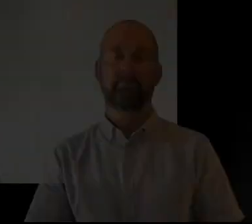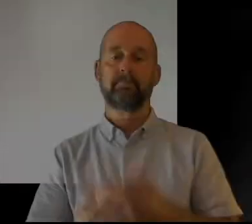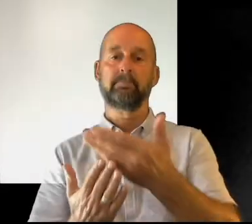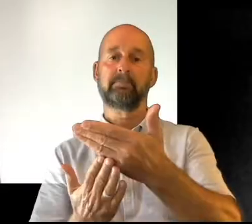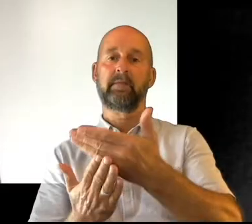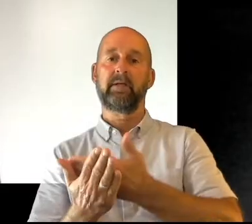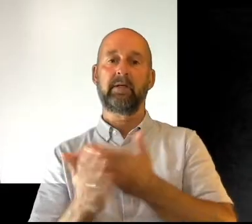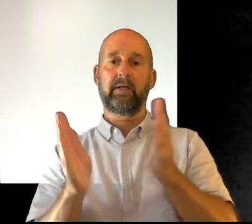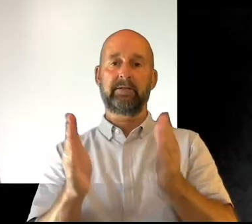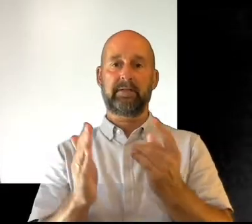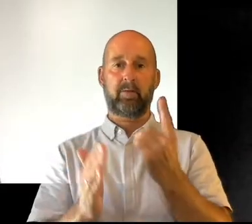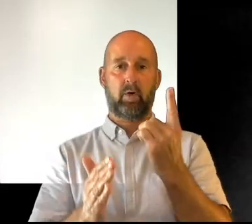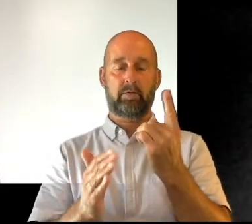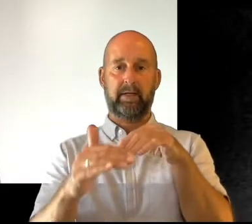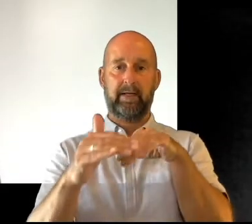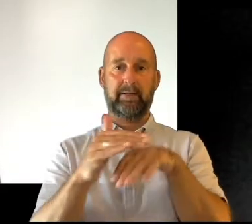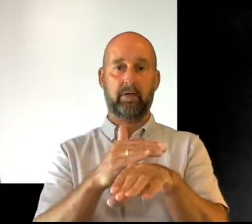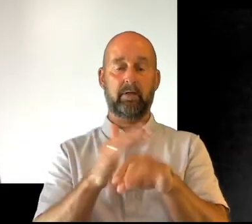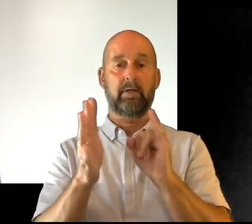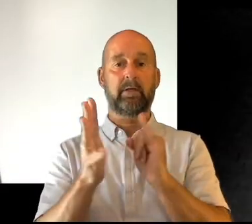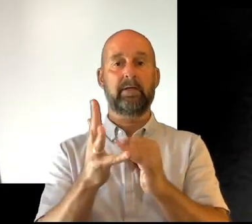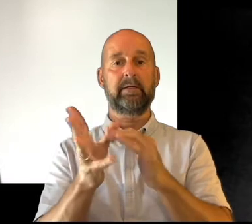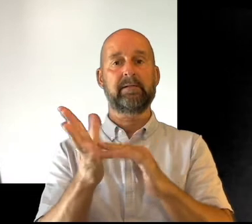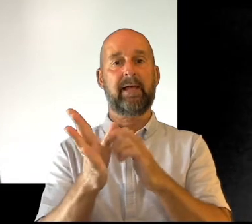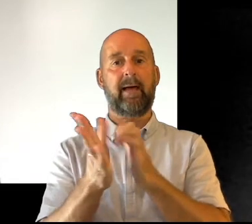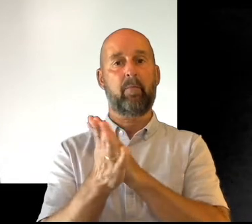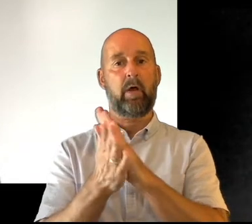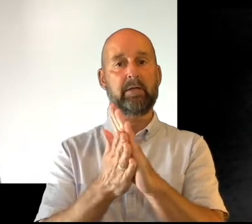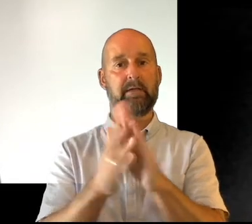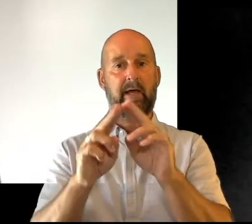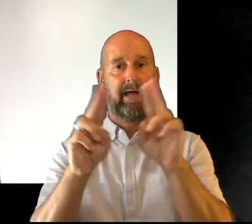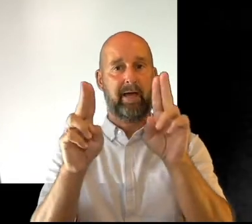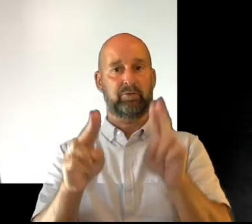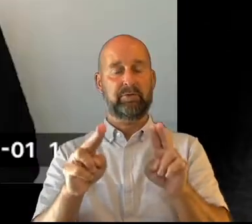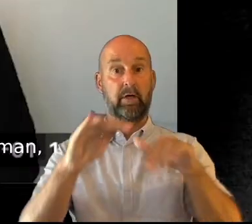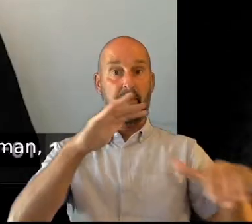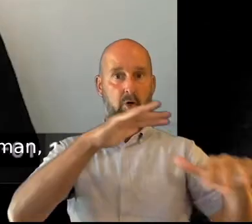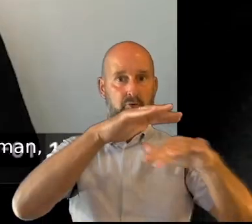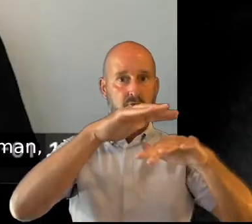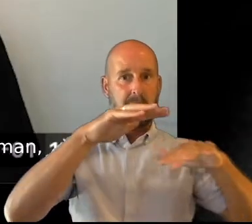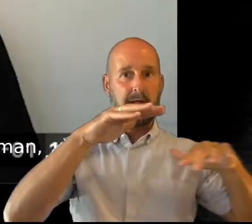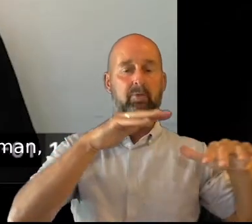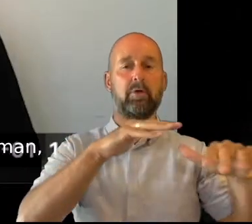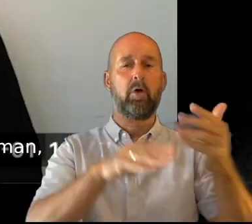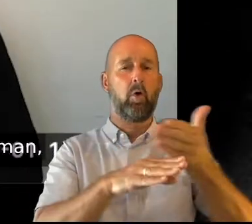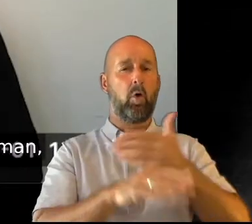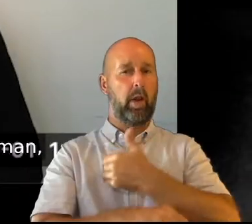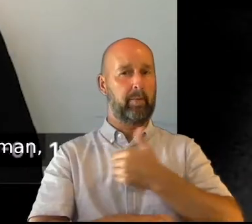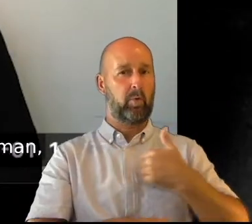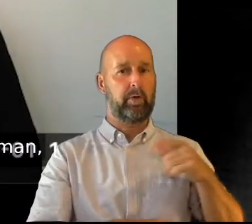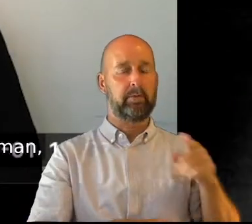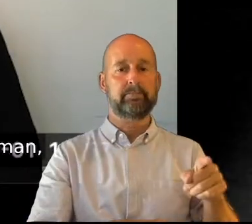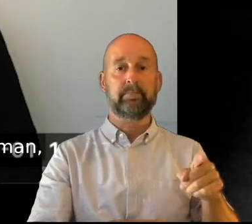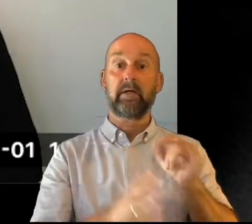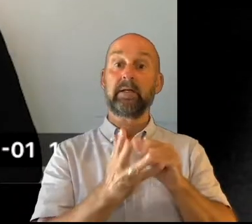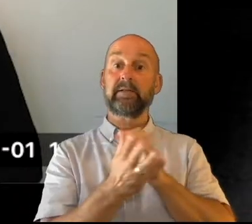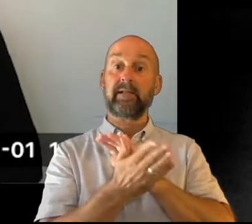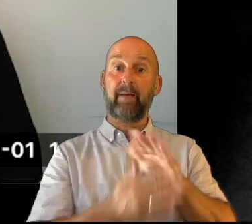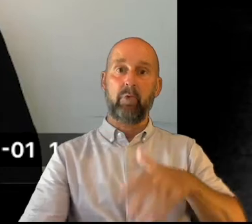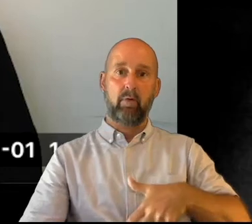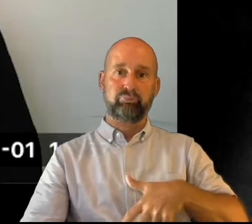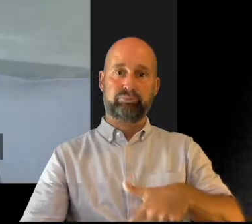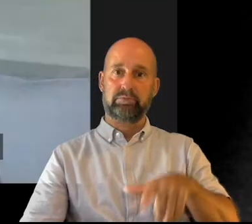Scene 1. Internal. Samrah's house, the underground. Early morning. Heavily pregnant Samrah, a disabled woman, is in